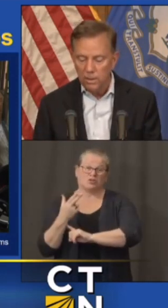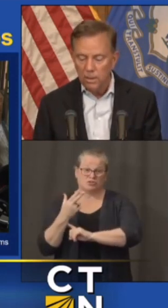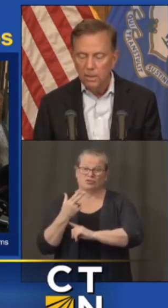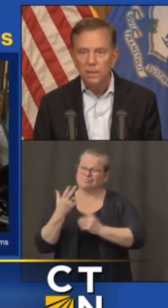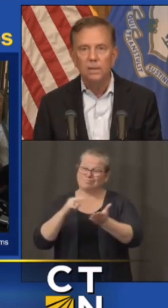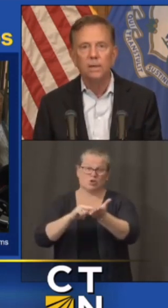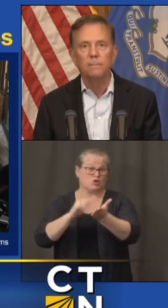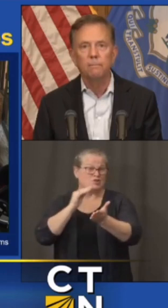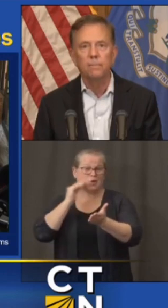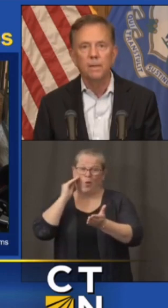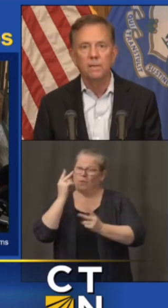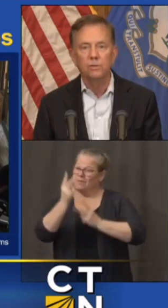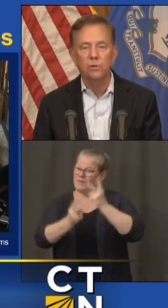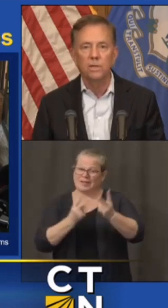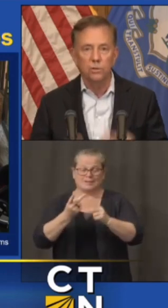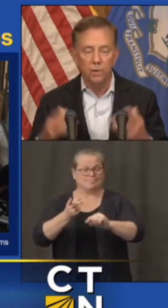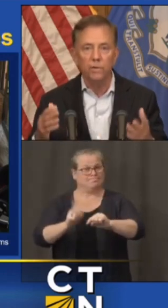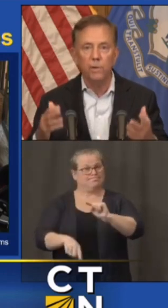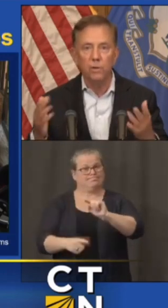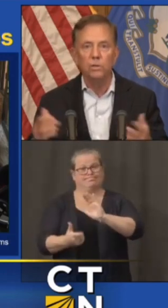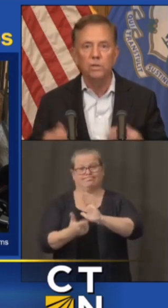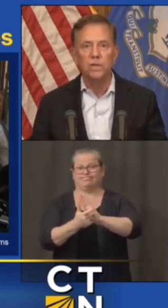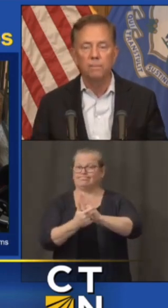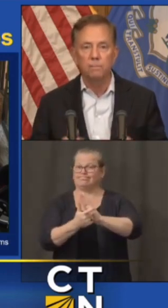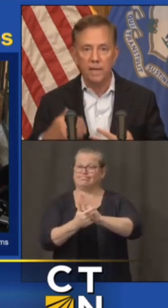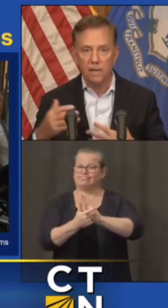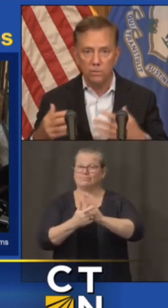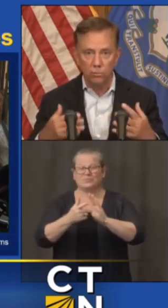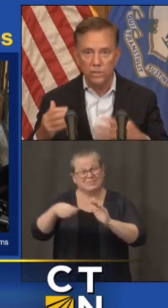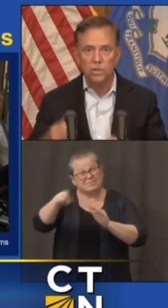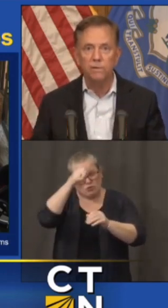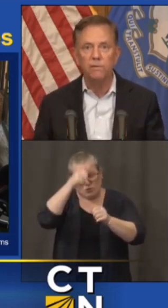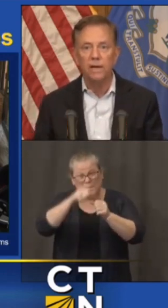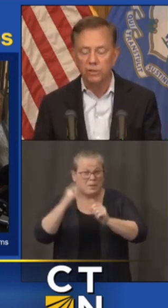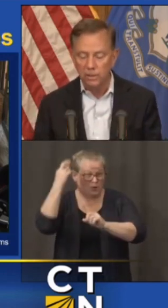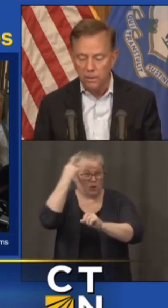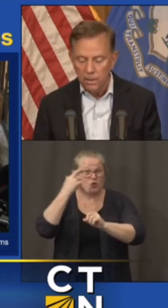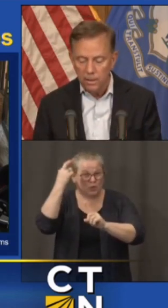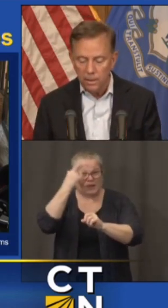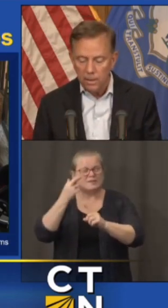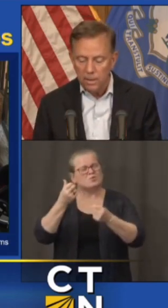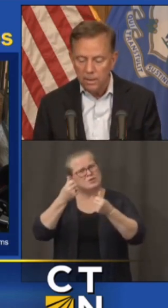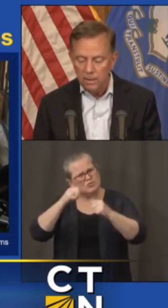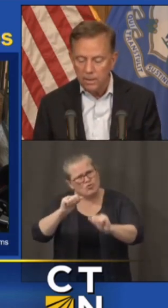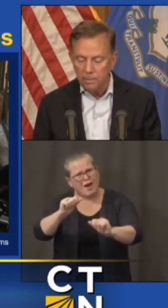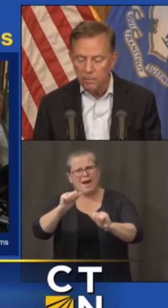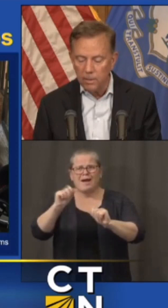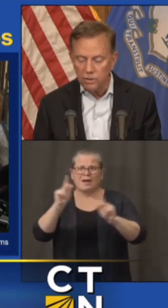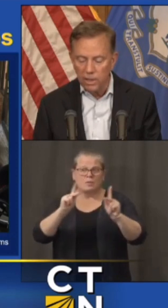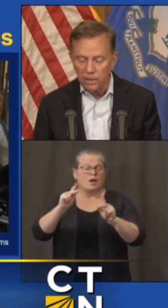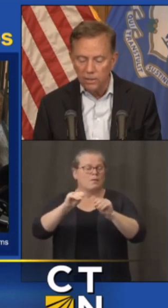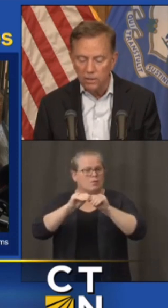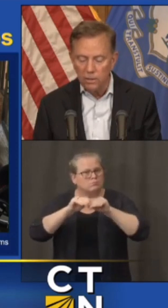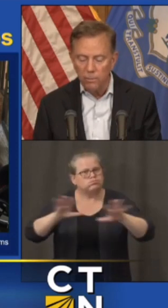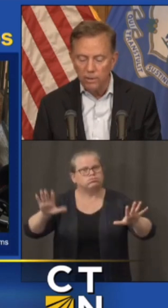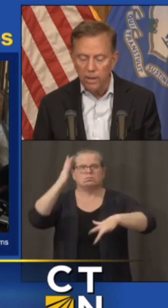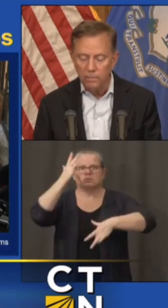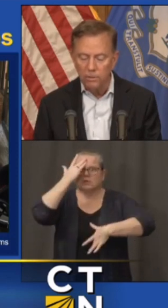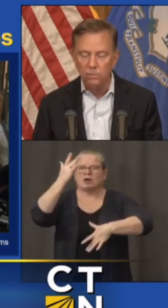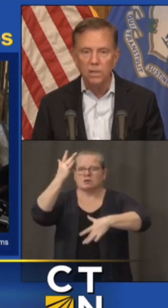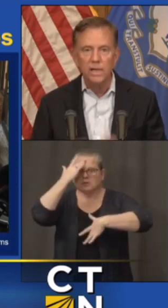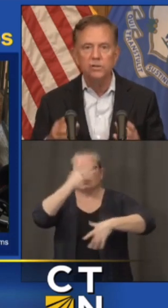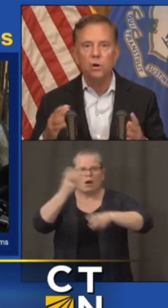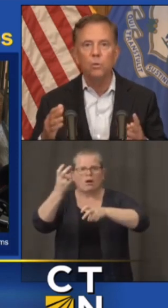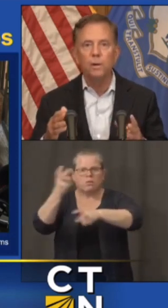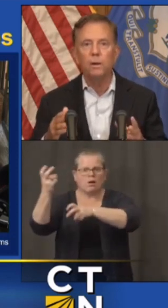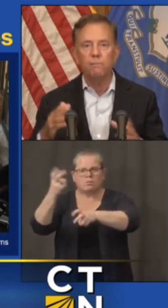there, in trying to do everything we could to tamp down the risk of infection. A couple of months later, we were able